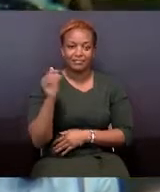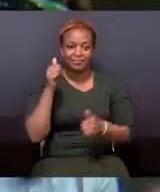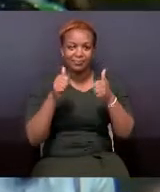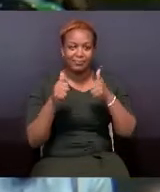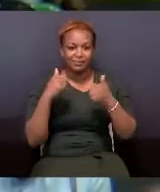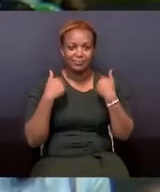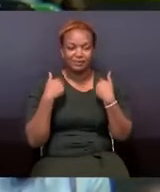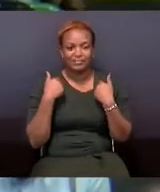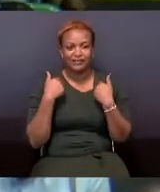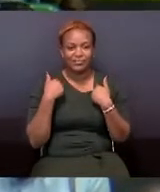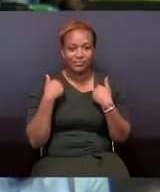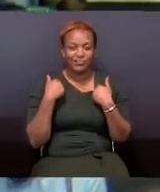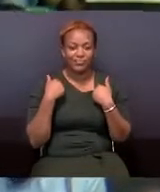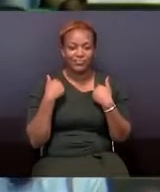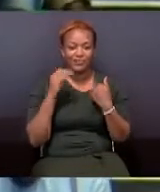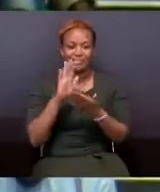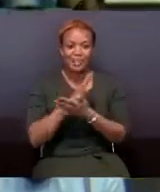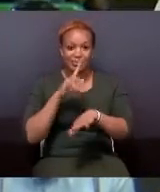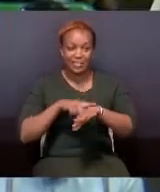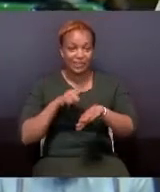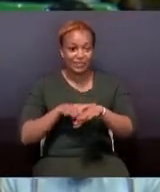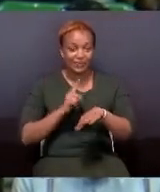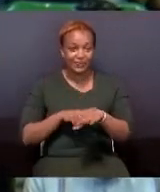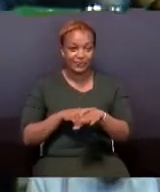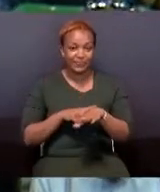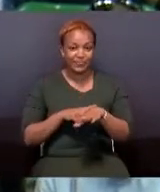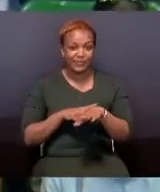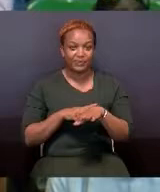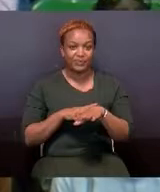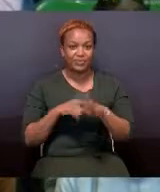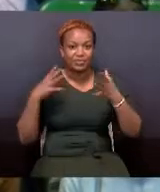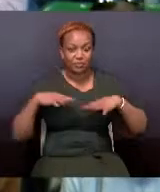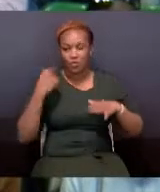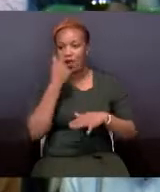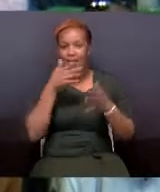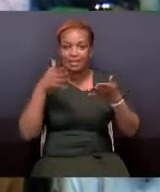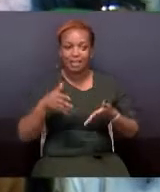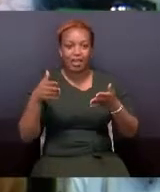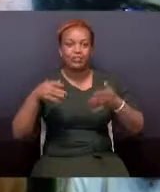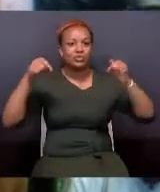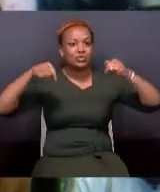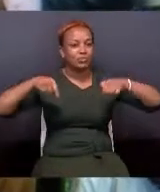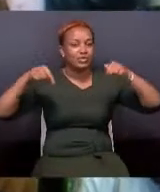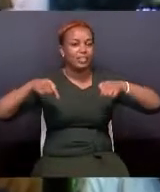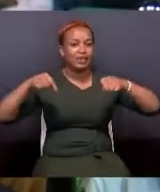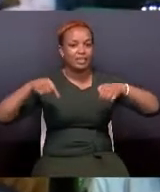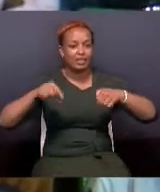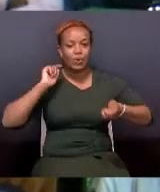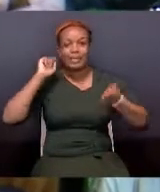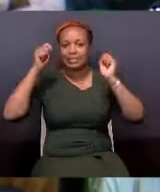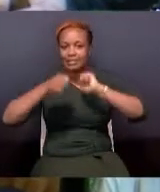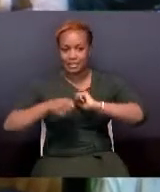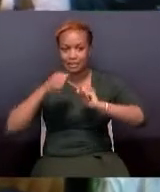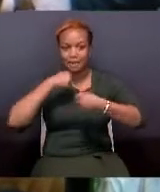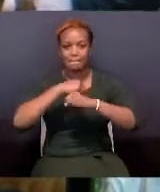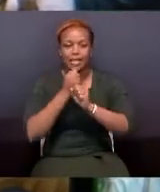light. So I'm telling you that the few of you who are privileged to be in this room today, who are part of the leaders, the change makers,